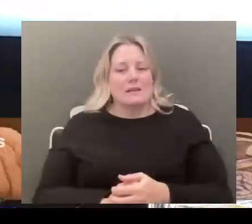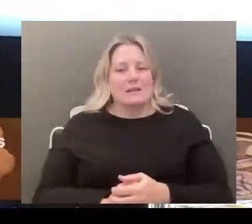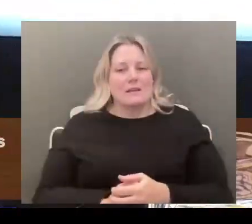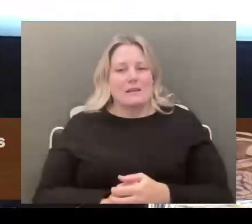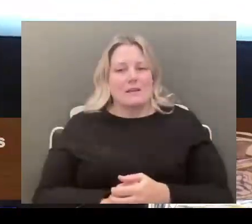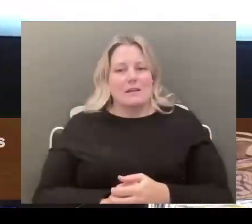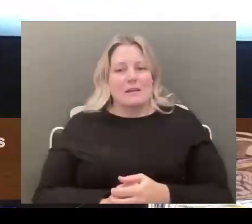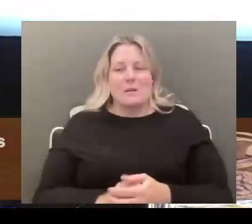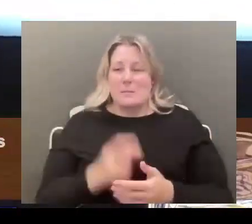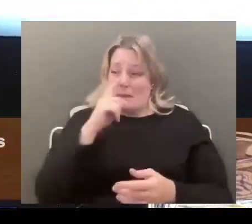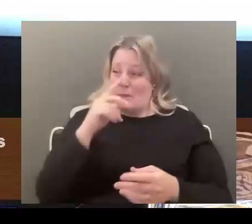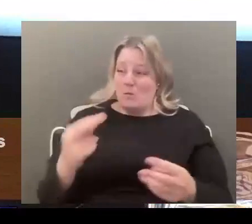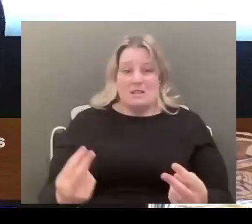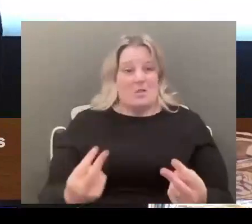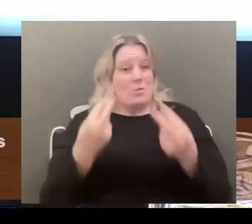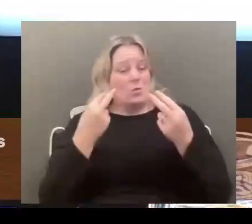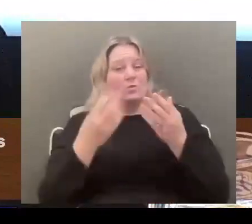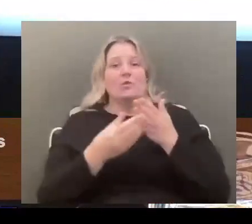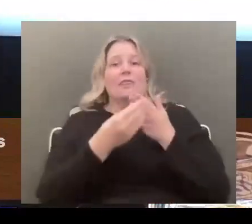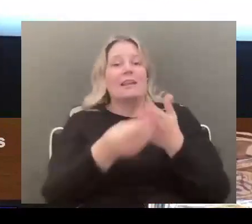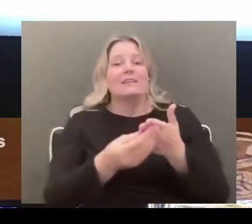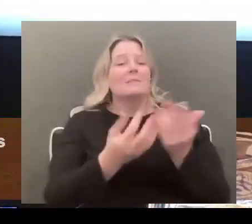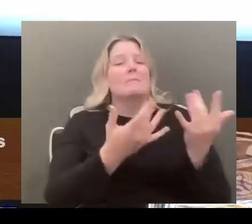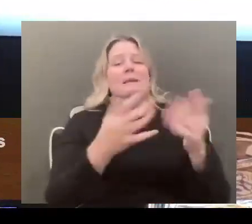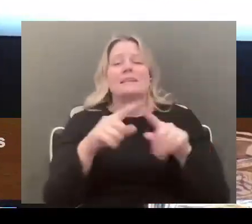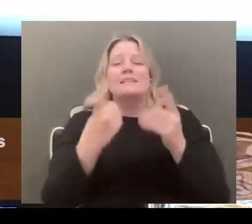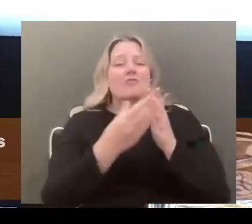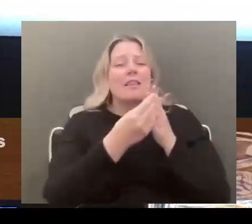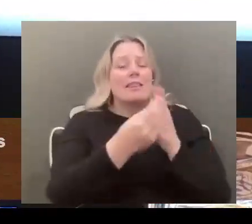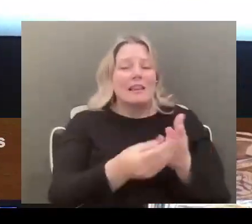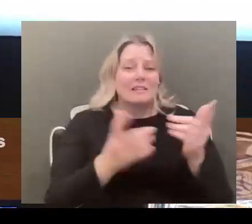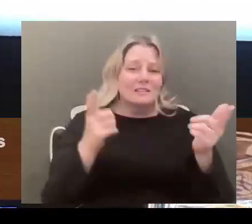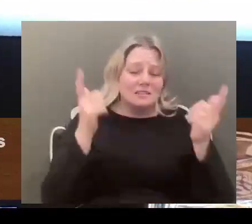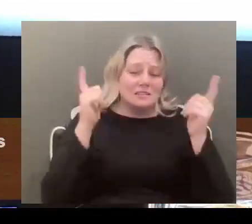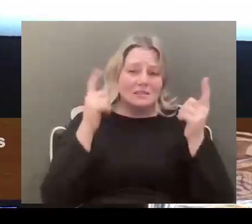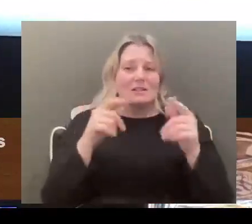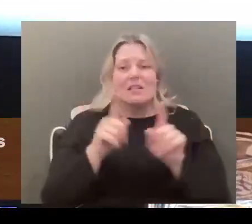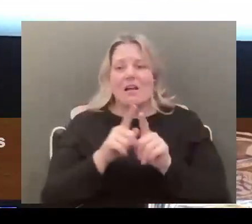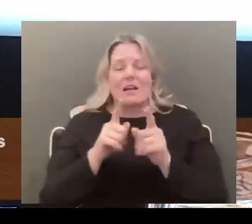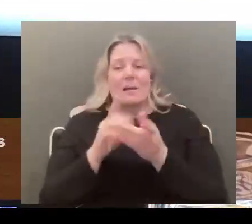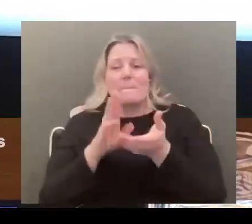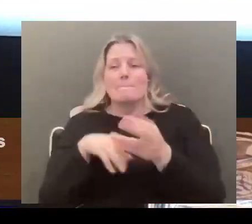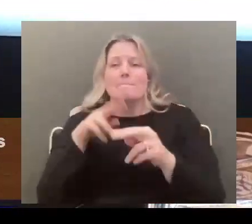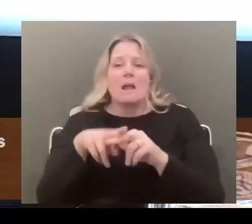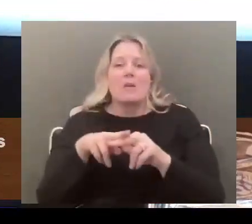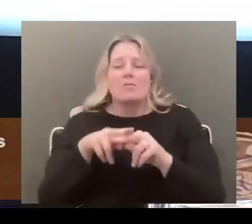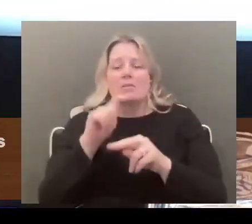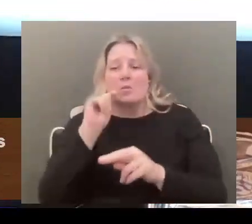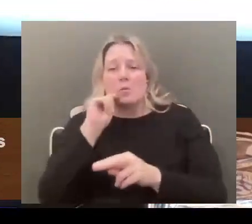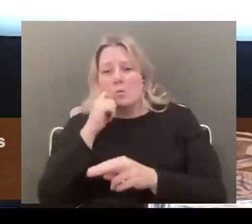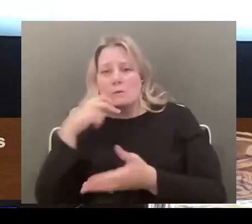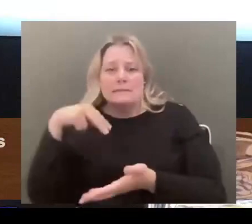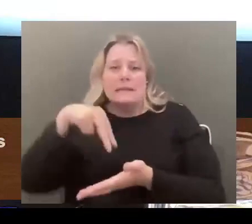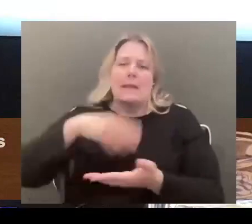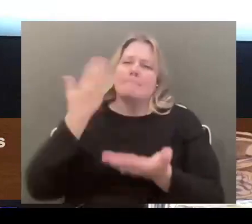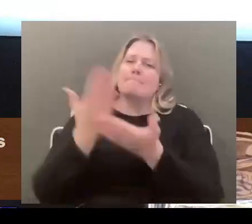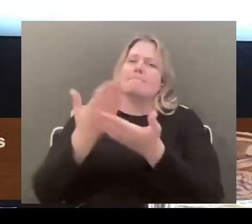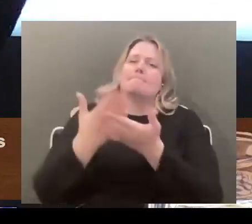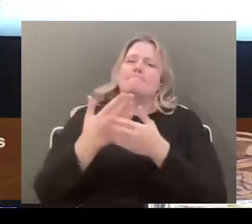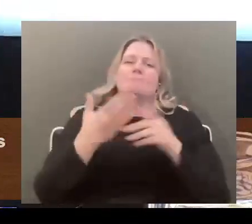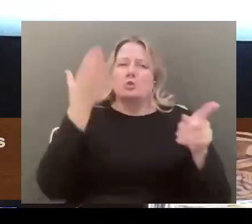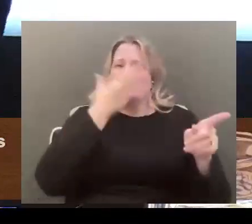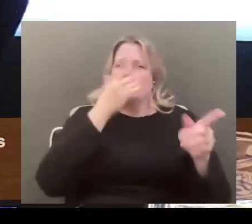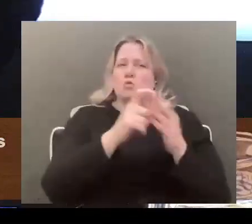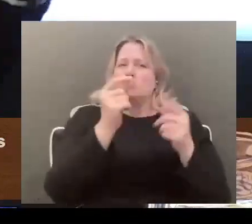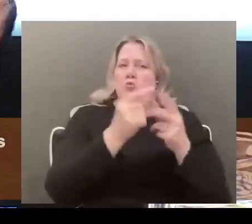life. You know, there's the parent who'll stand up and say something about what the school's doing that's not right, for